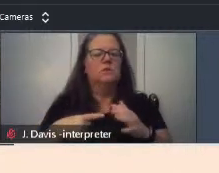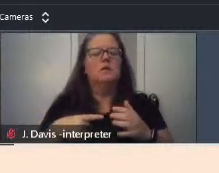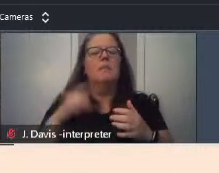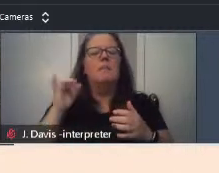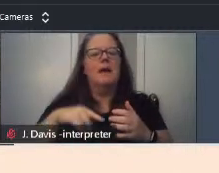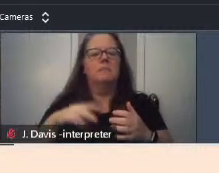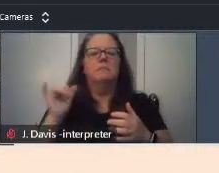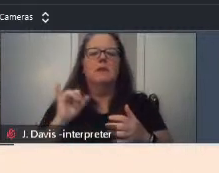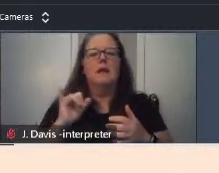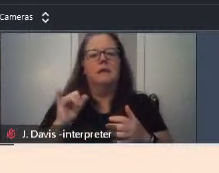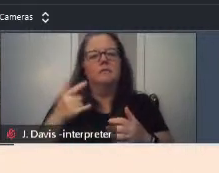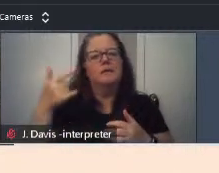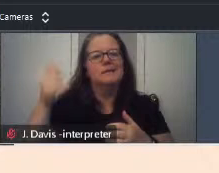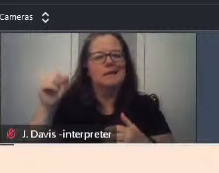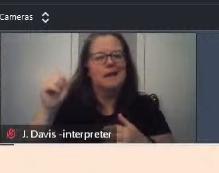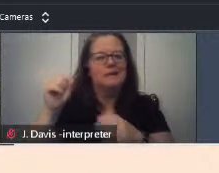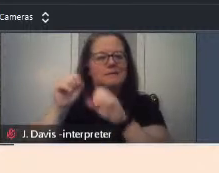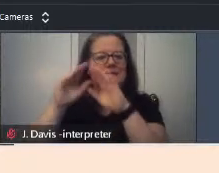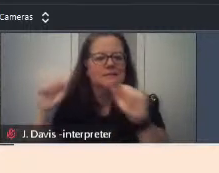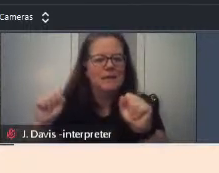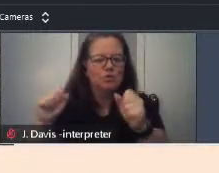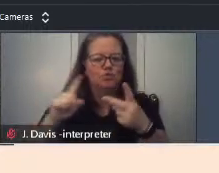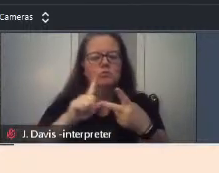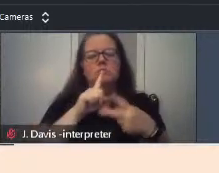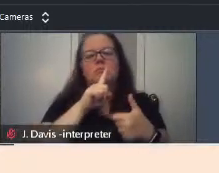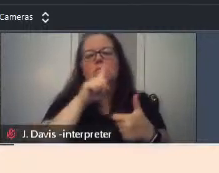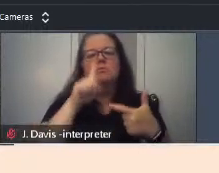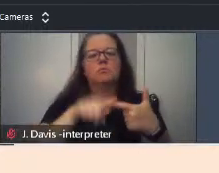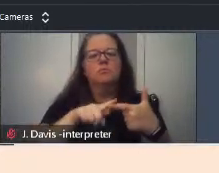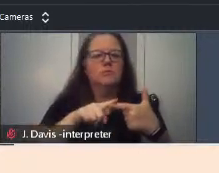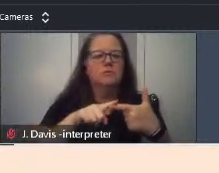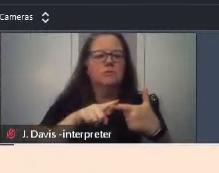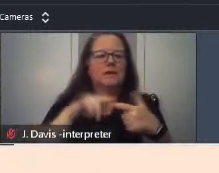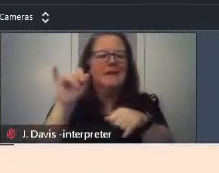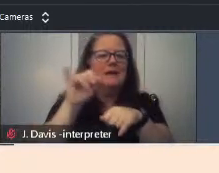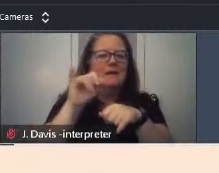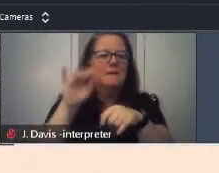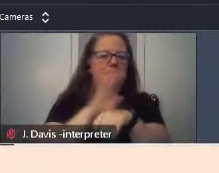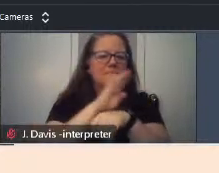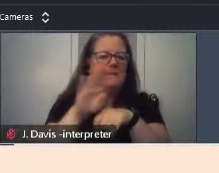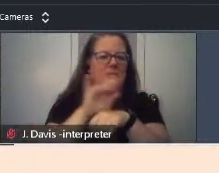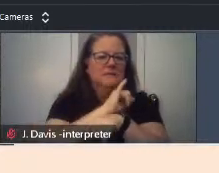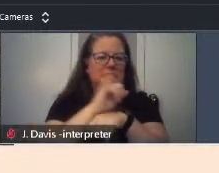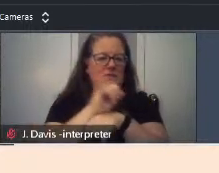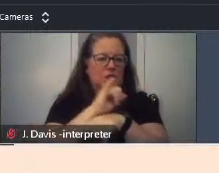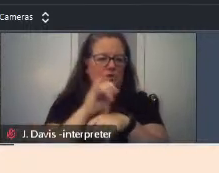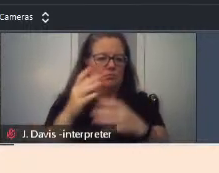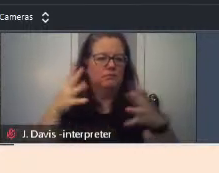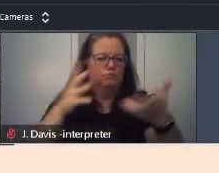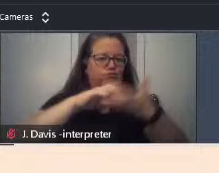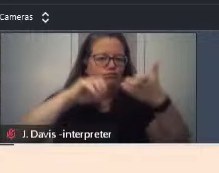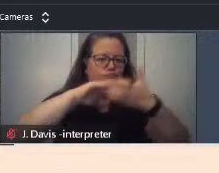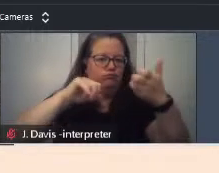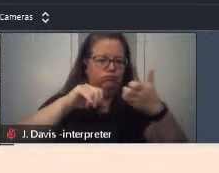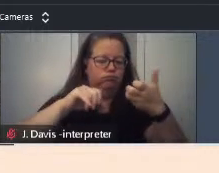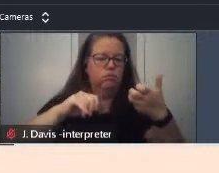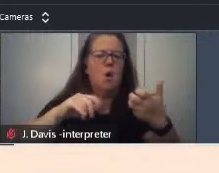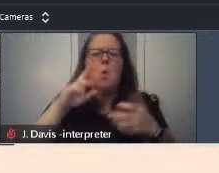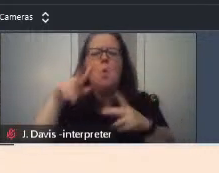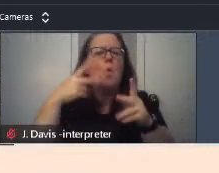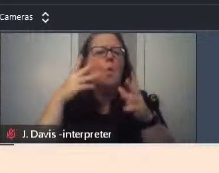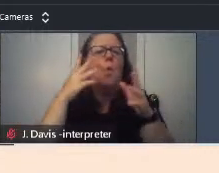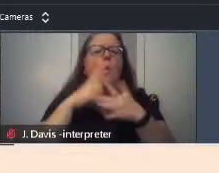be anything from a gas station to an industrial site or anything like that. So we're looking at what possible contaminants could be in there.